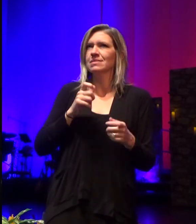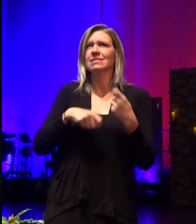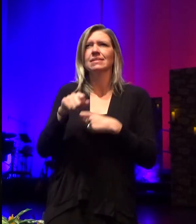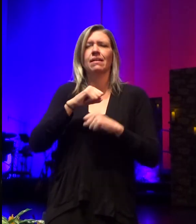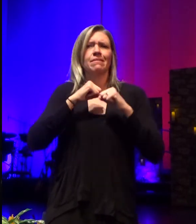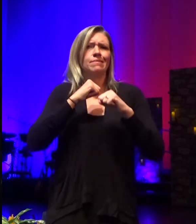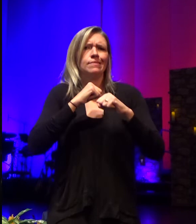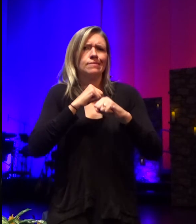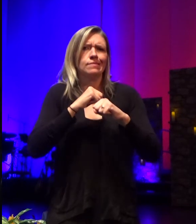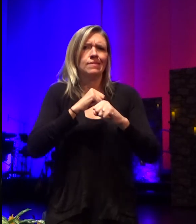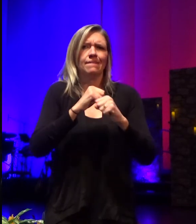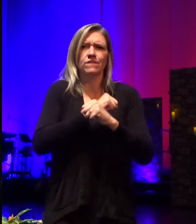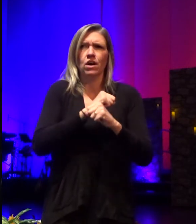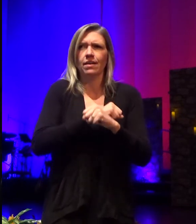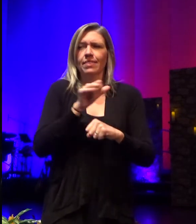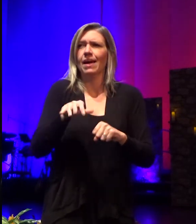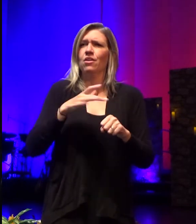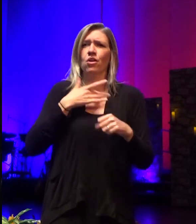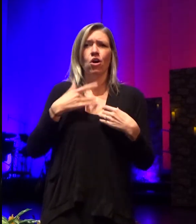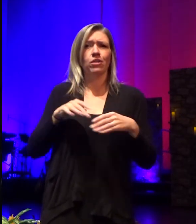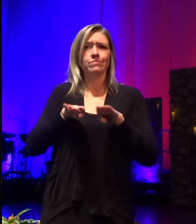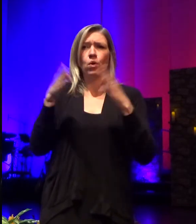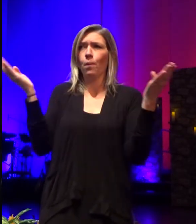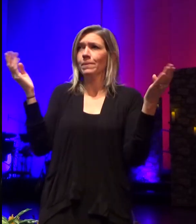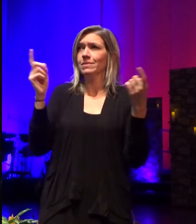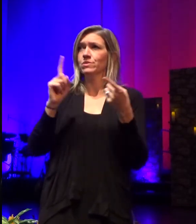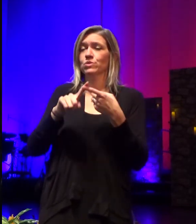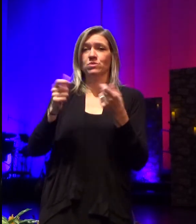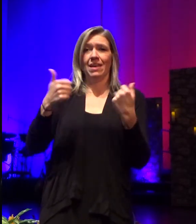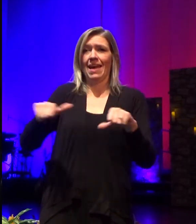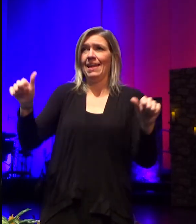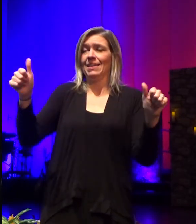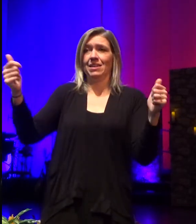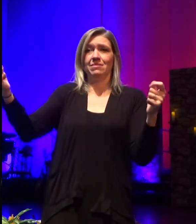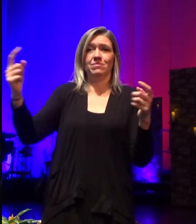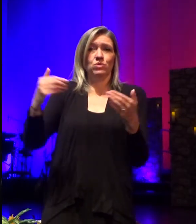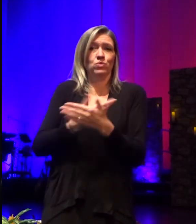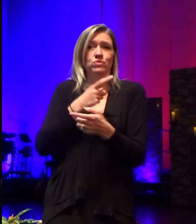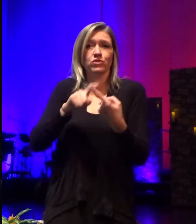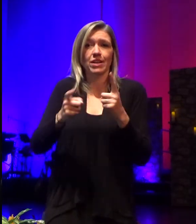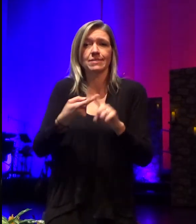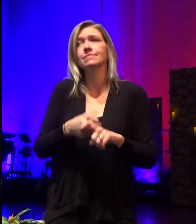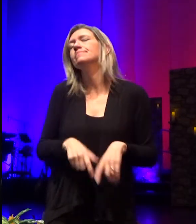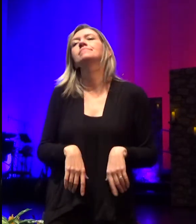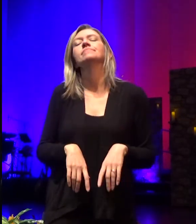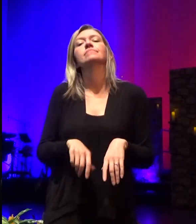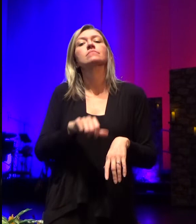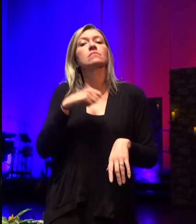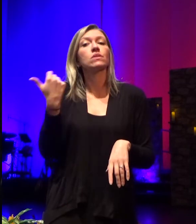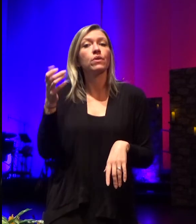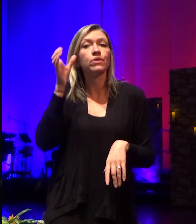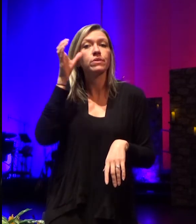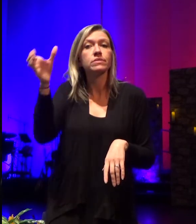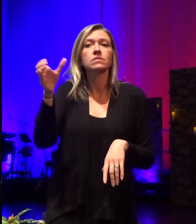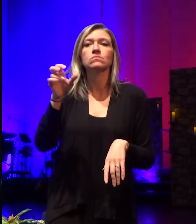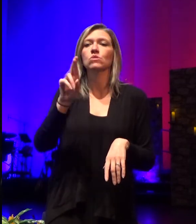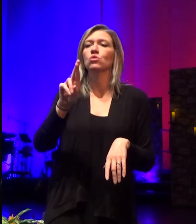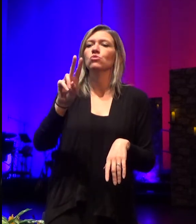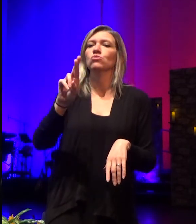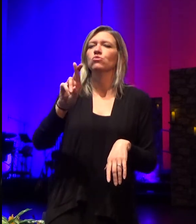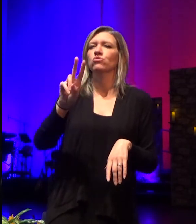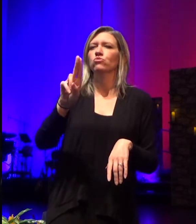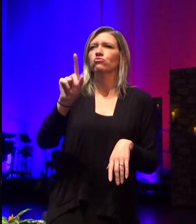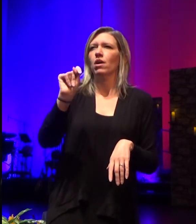everybody. Yeah, relationships. I want to talk about another one, ruts. Oh, yeah, you